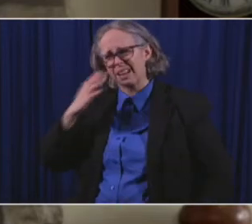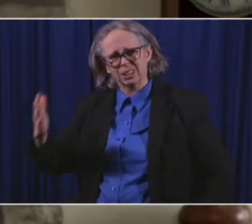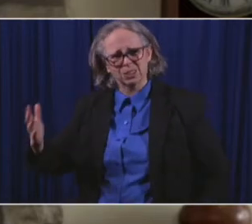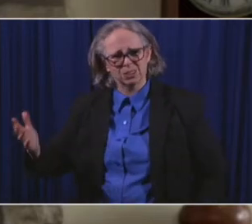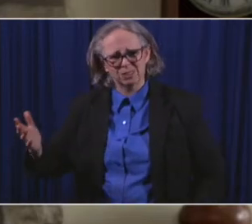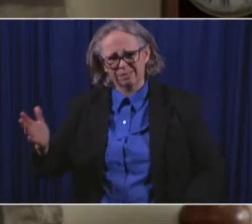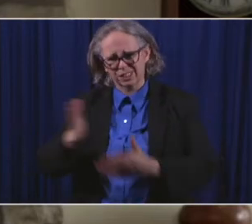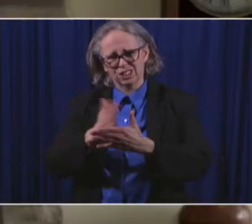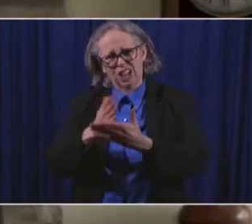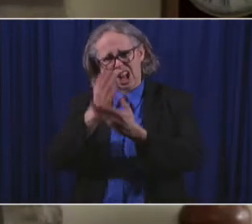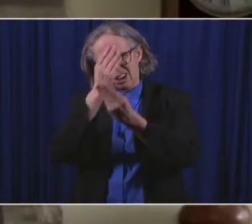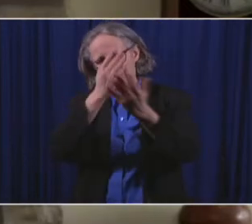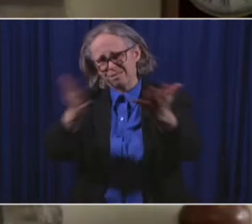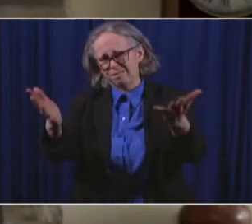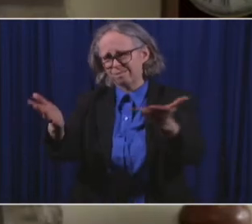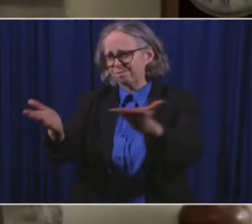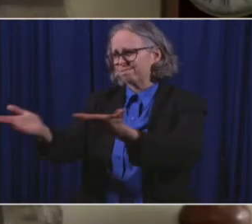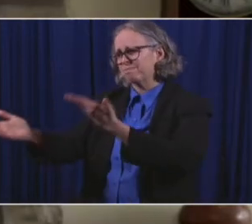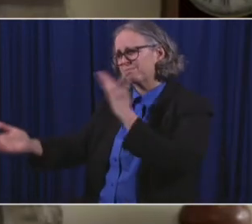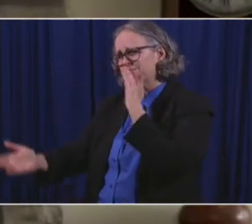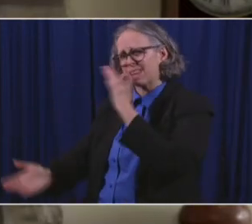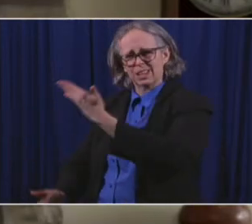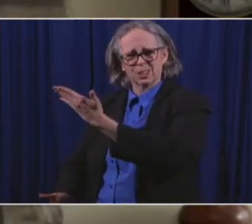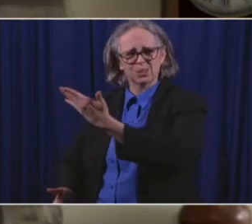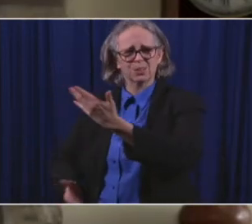into kind of what you're seeing every day.